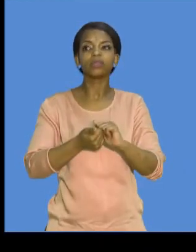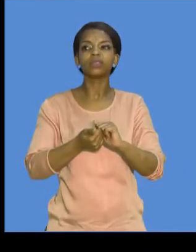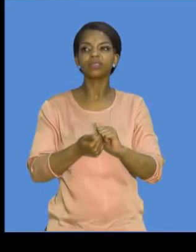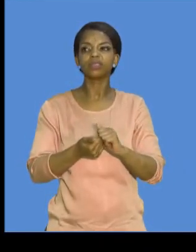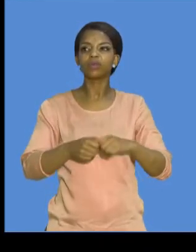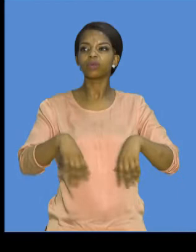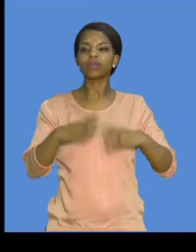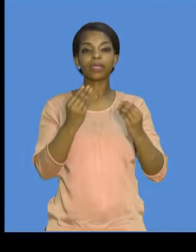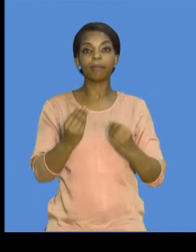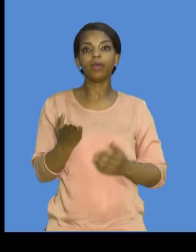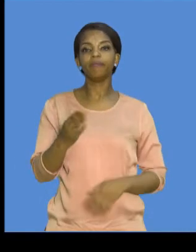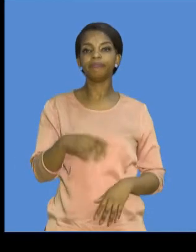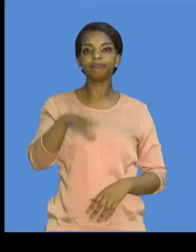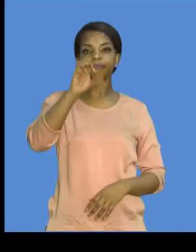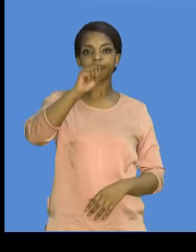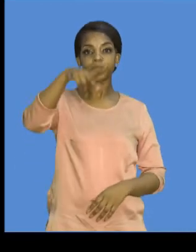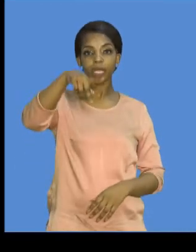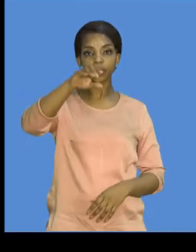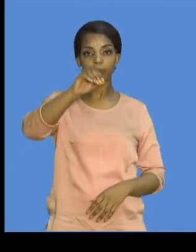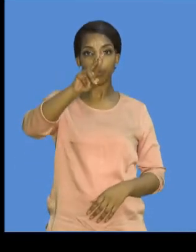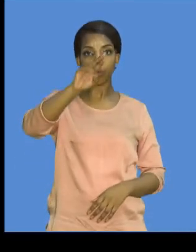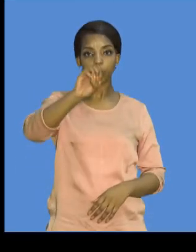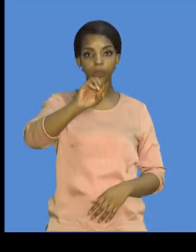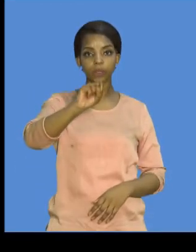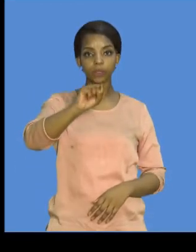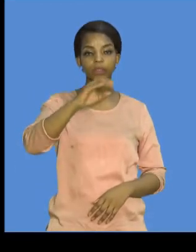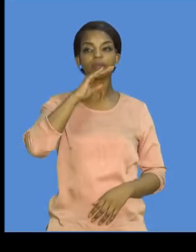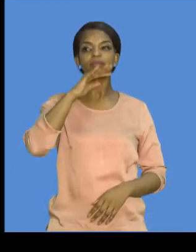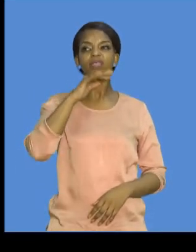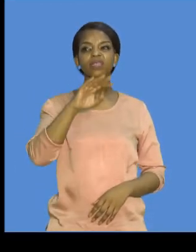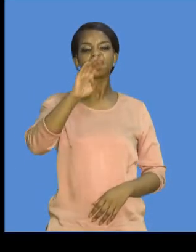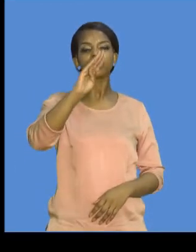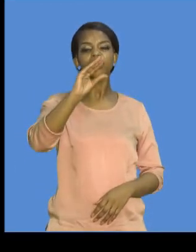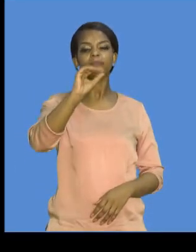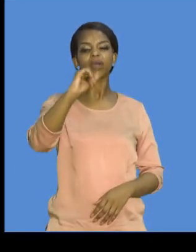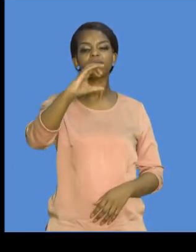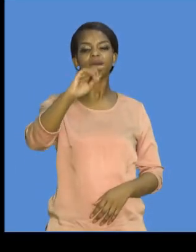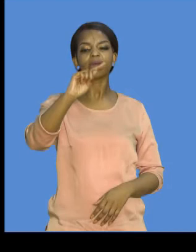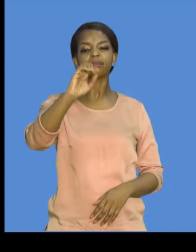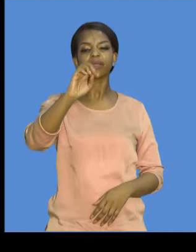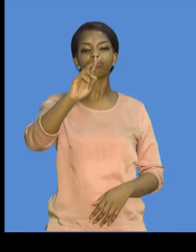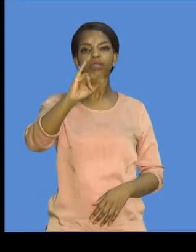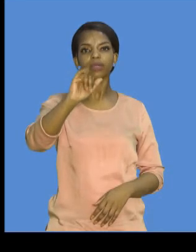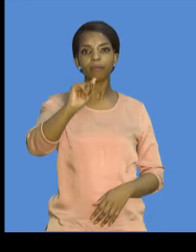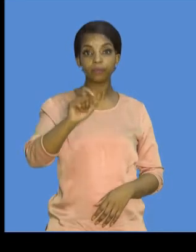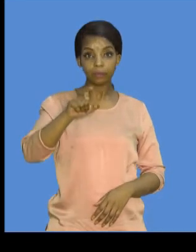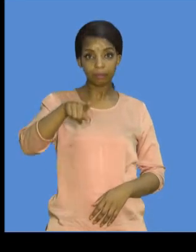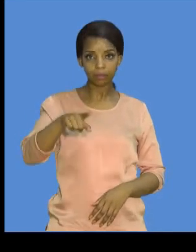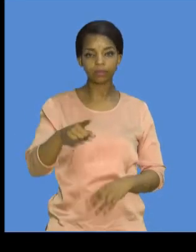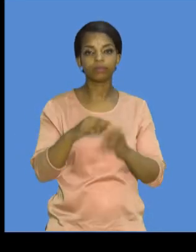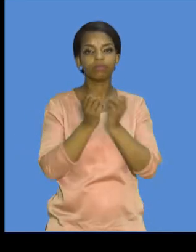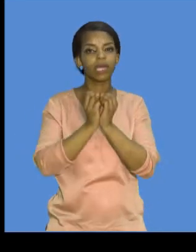be bacteria maybe that we are talking about here. With number of spores in week 1, you can see that it